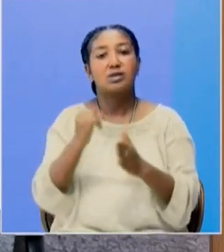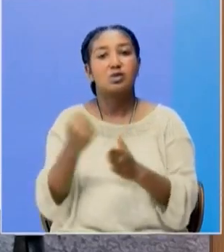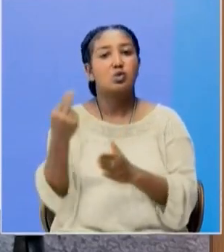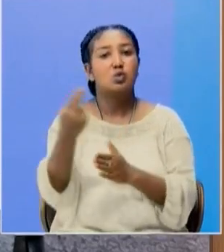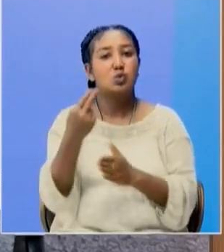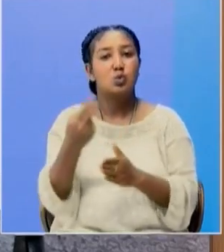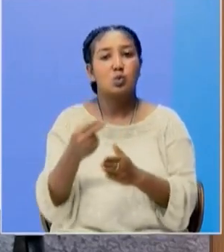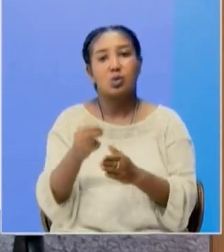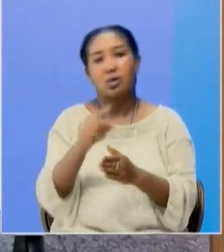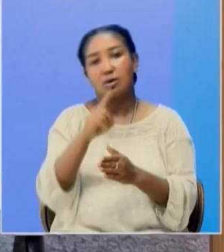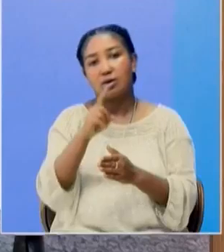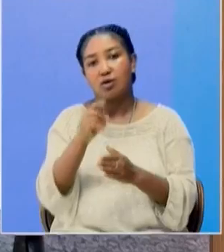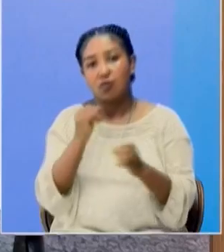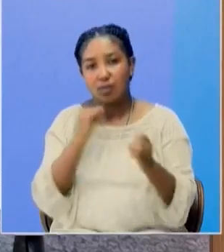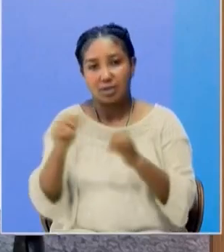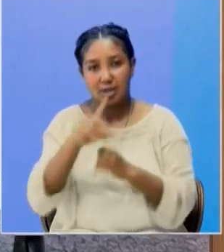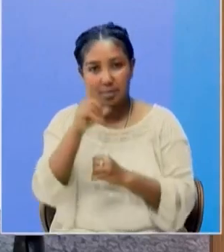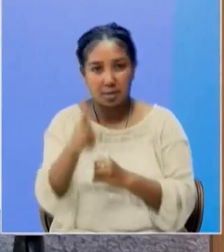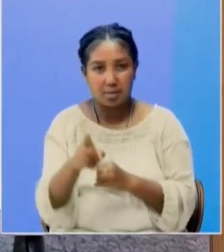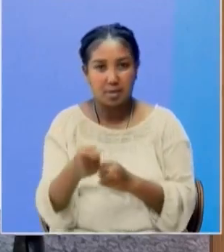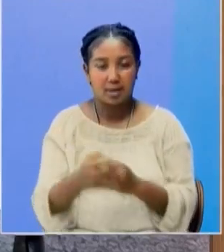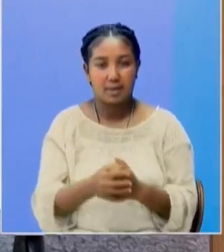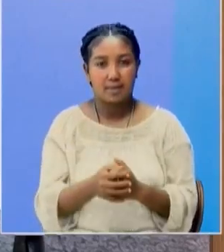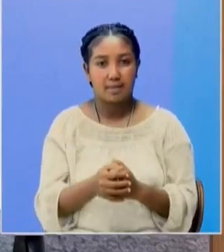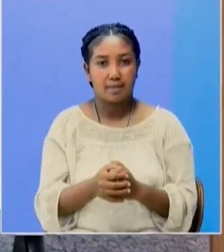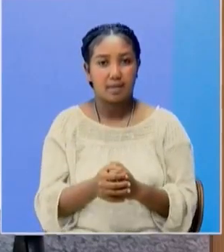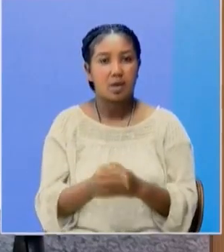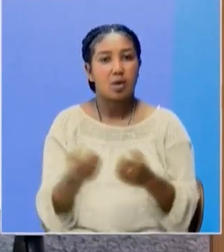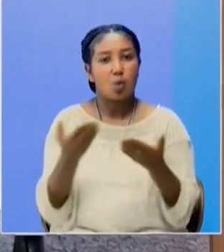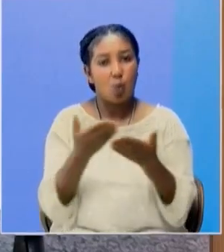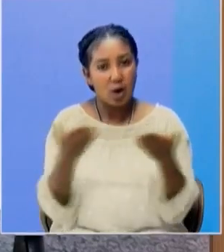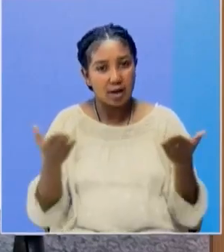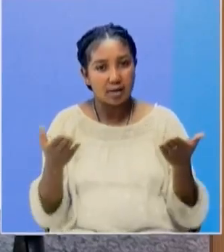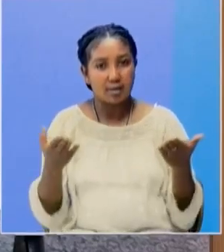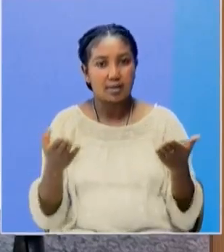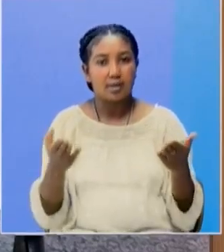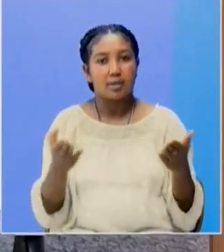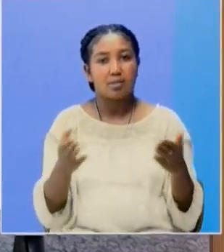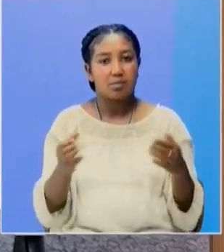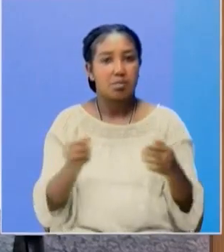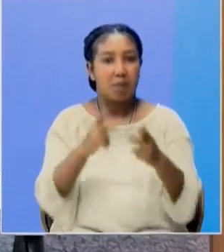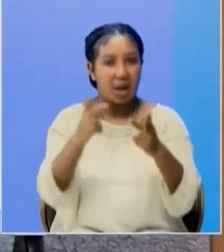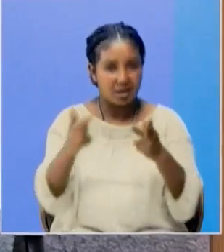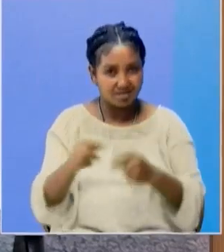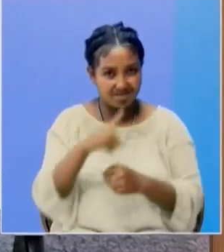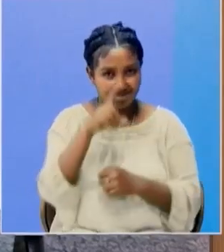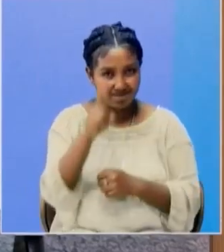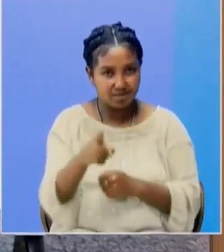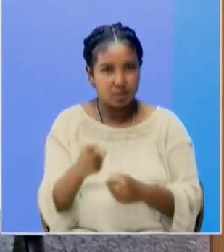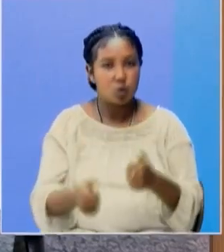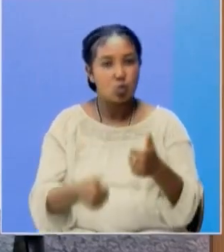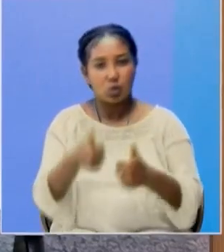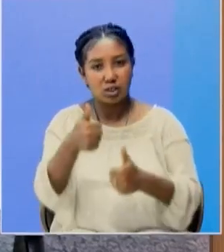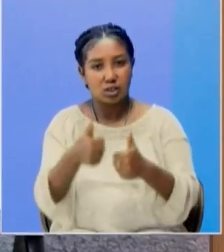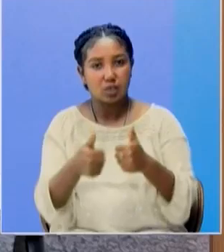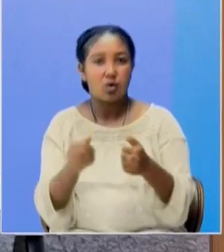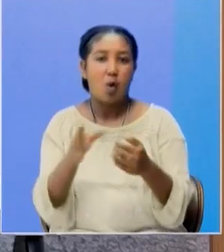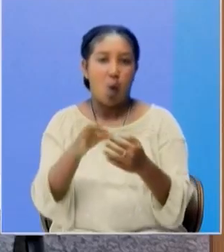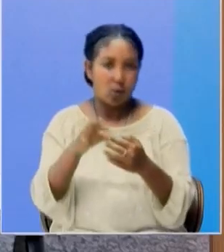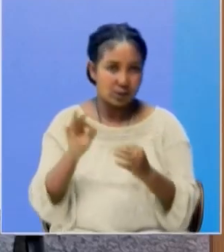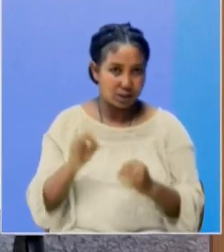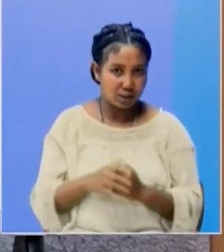to ask about some information or about things? Where is for place, which is for